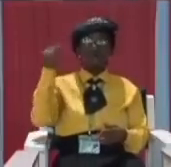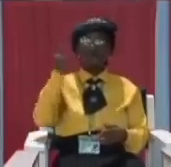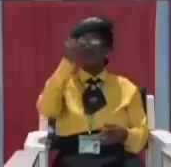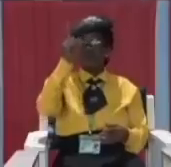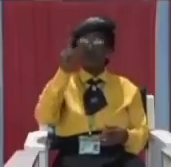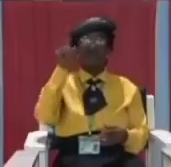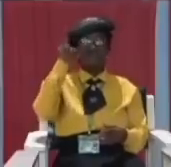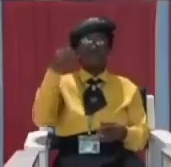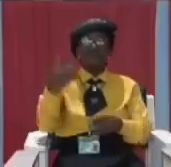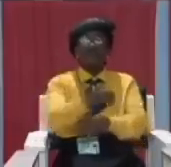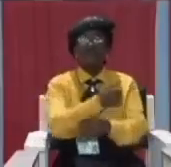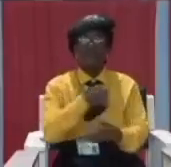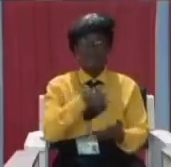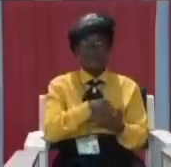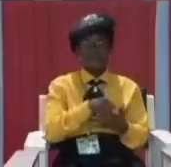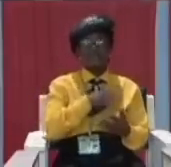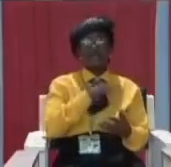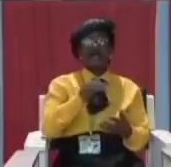And she became pregnant.